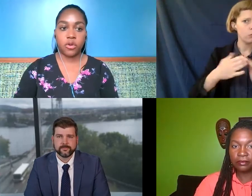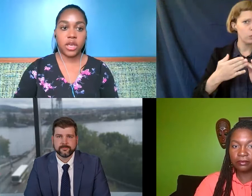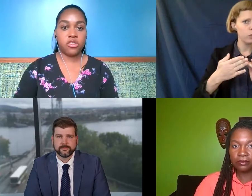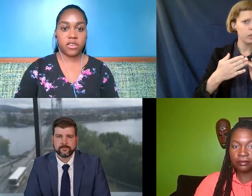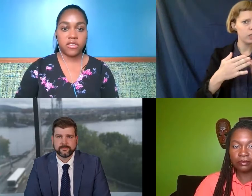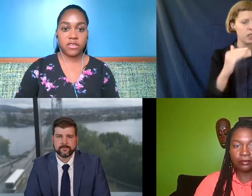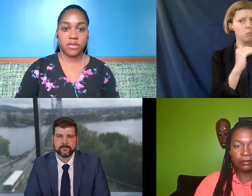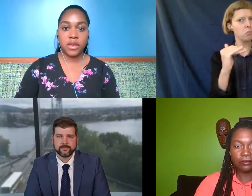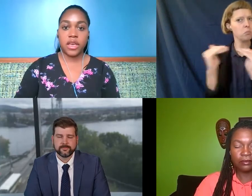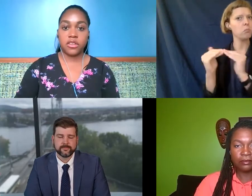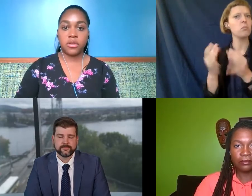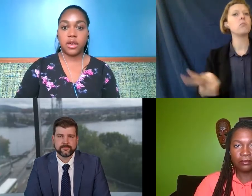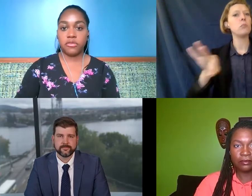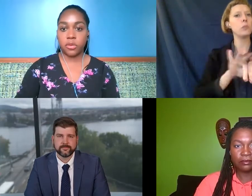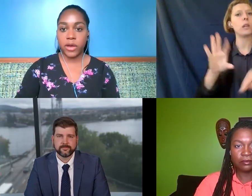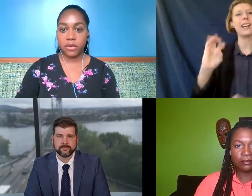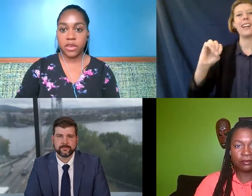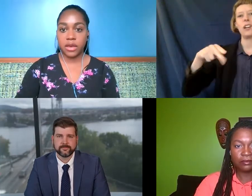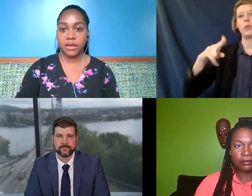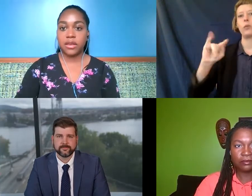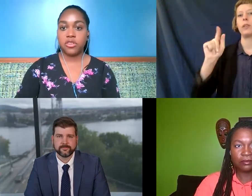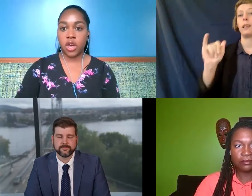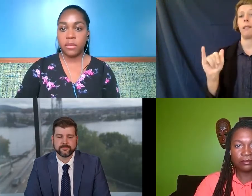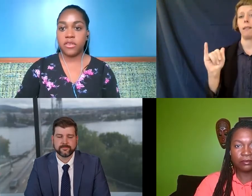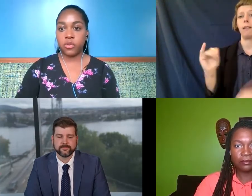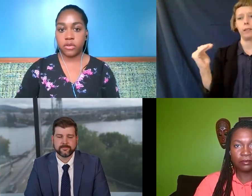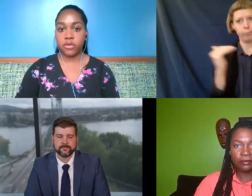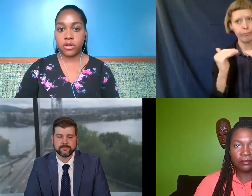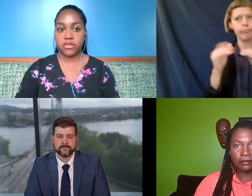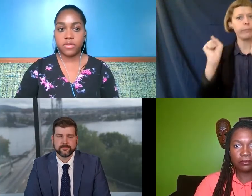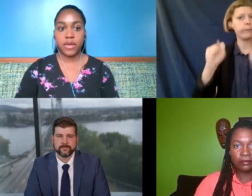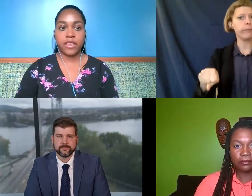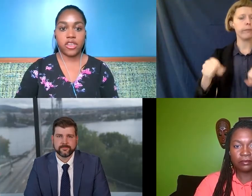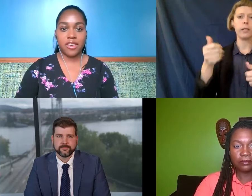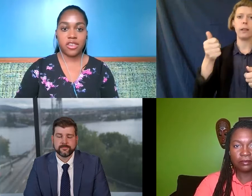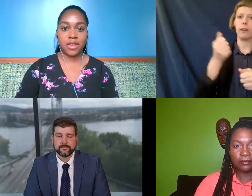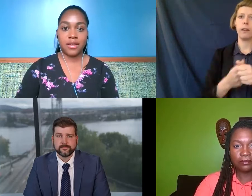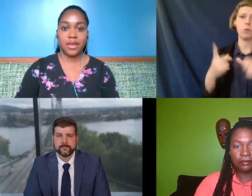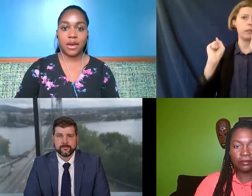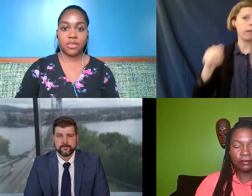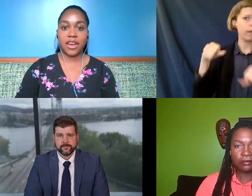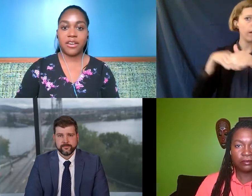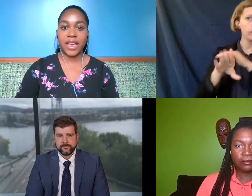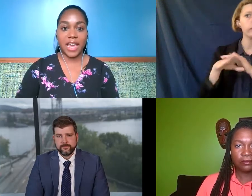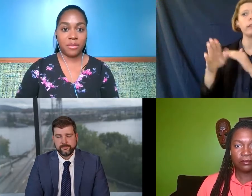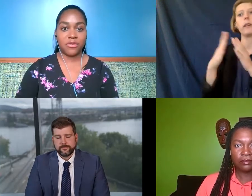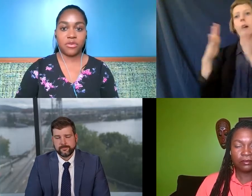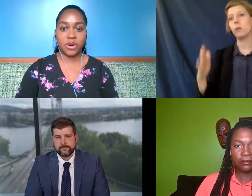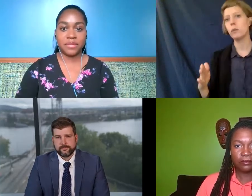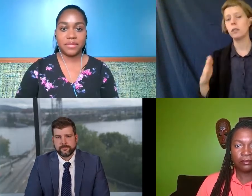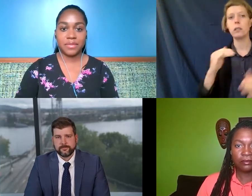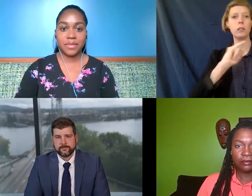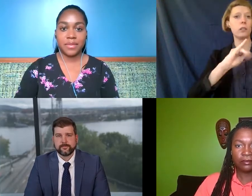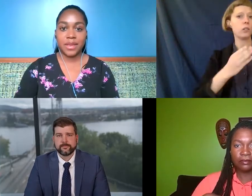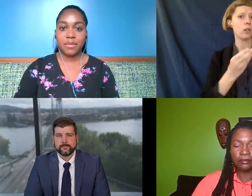of equity and justice, including affordable housing, jobs and workforce, education, healthcare, and cannabis